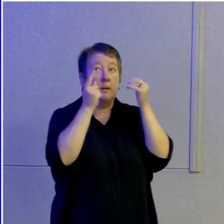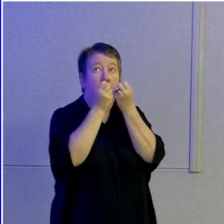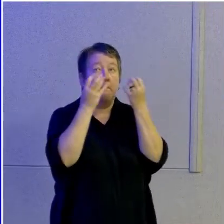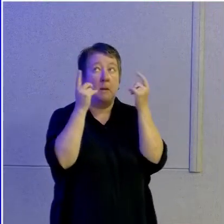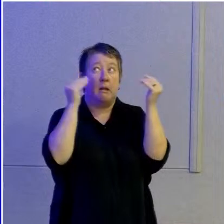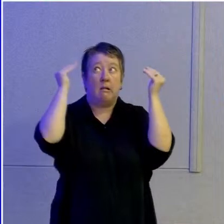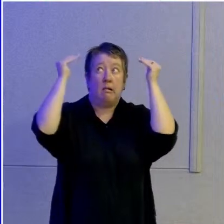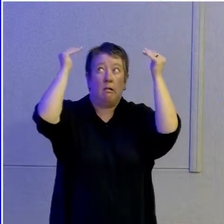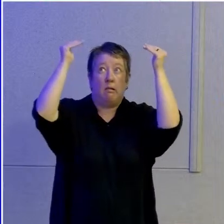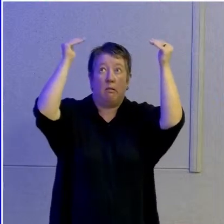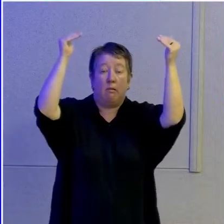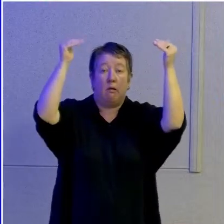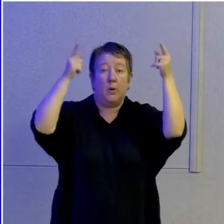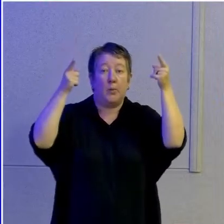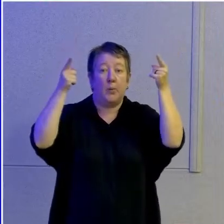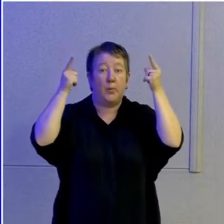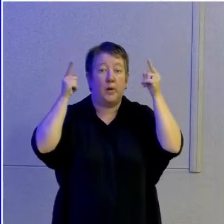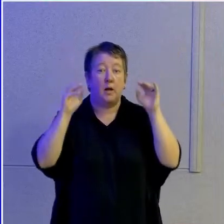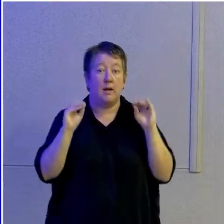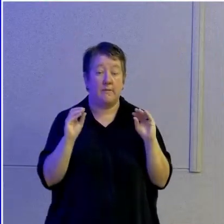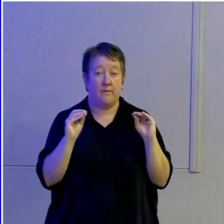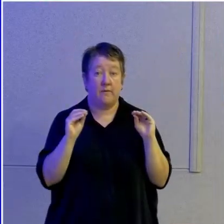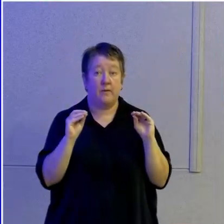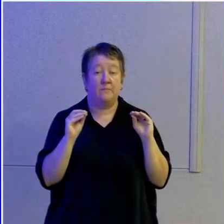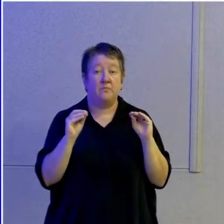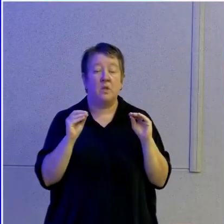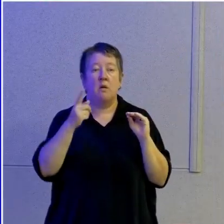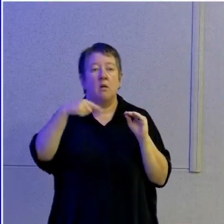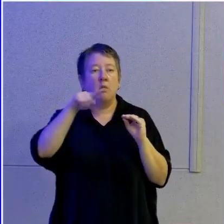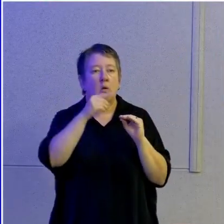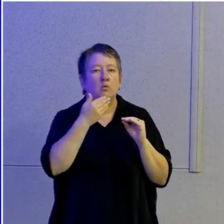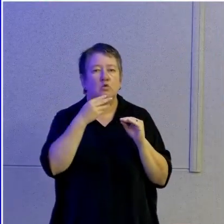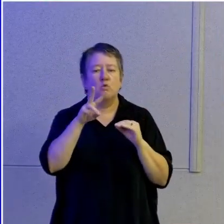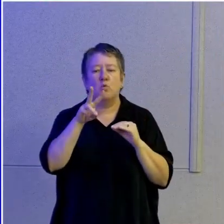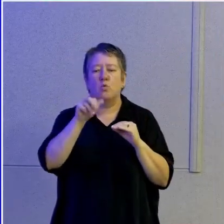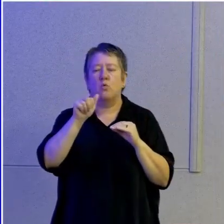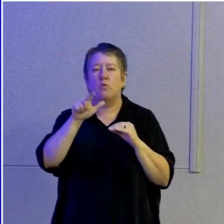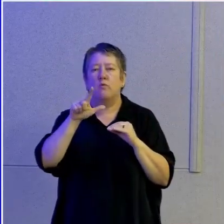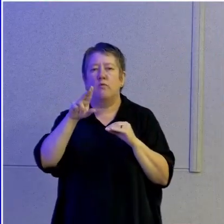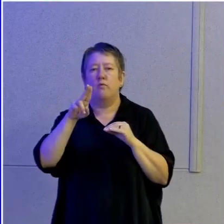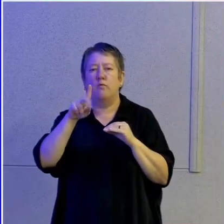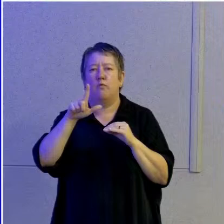hazards. For those who will be accessing cyclotron vaults or accelerator